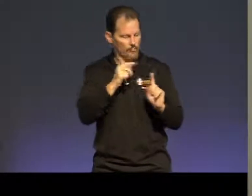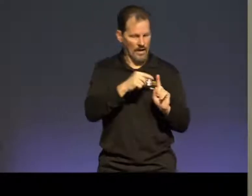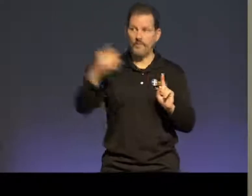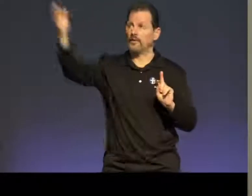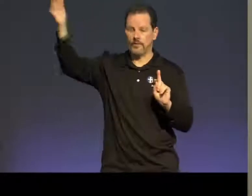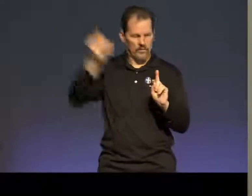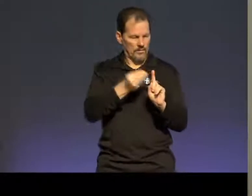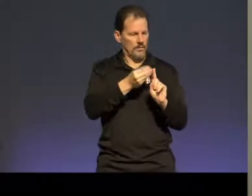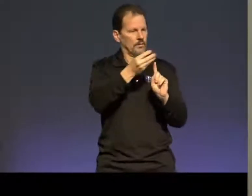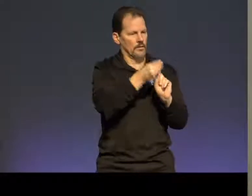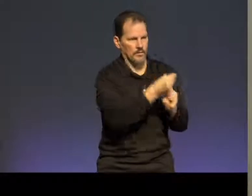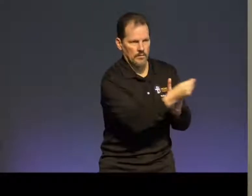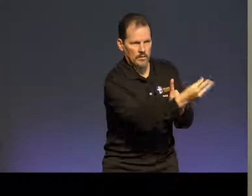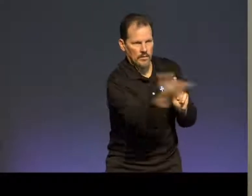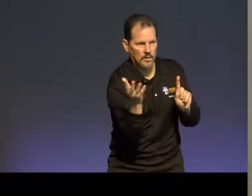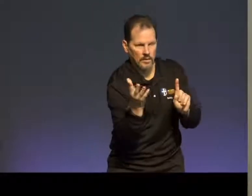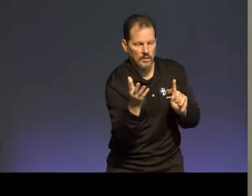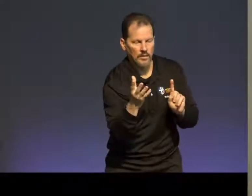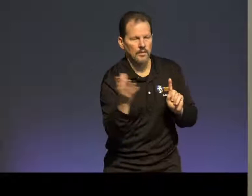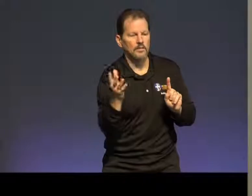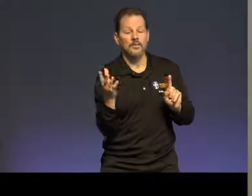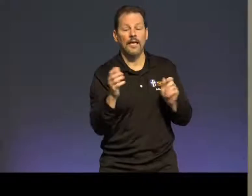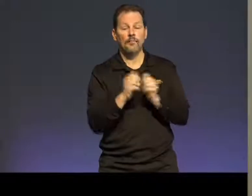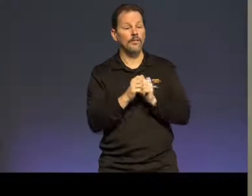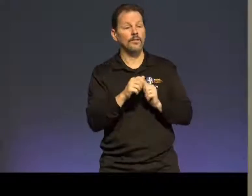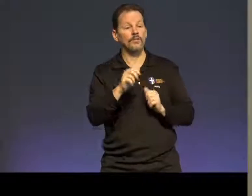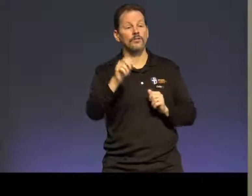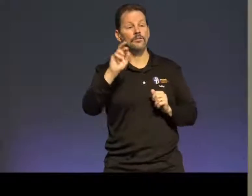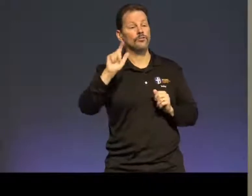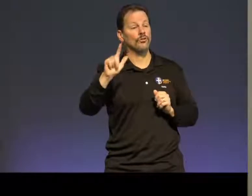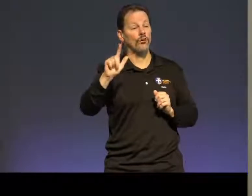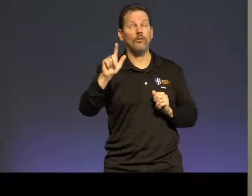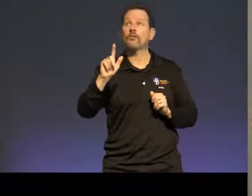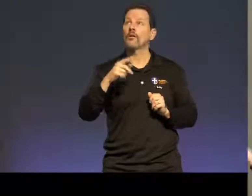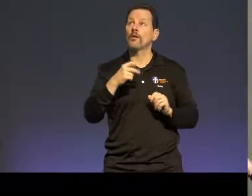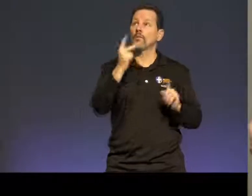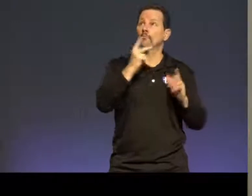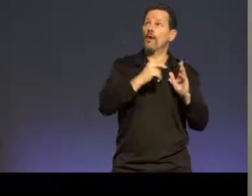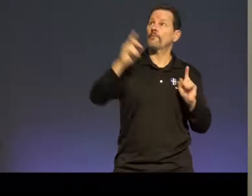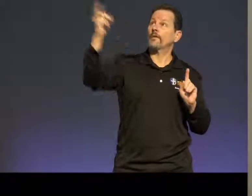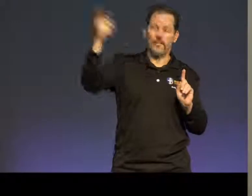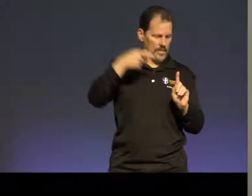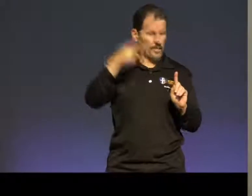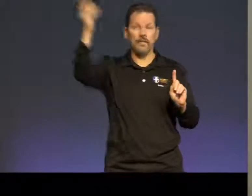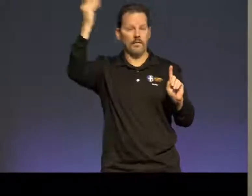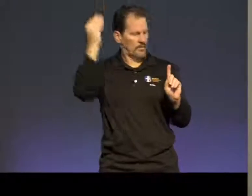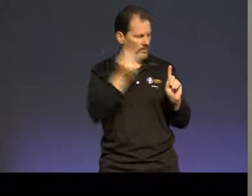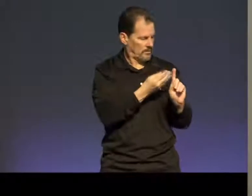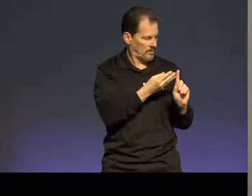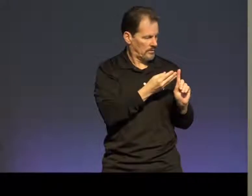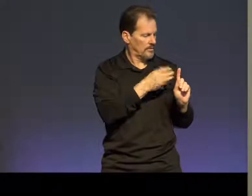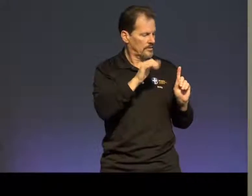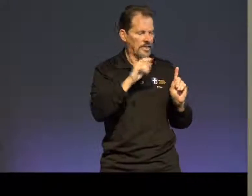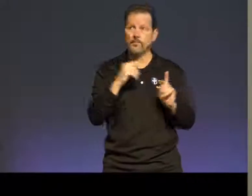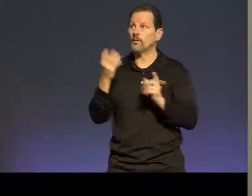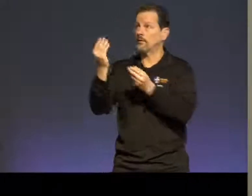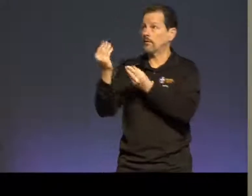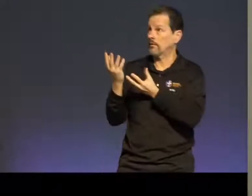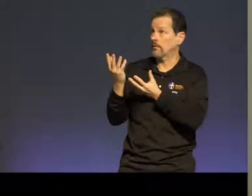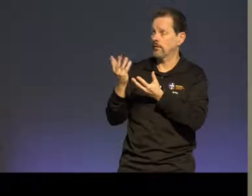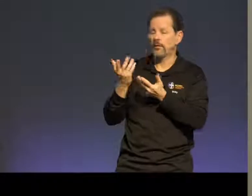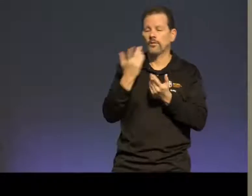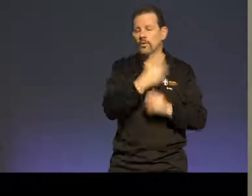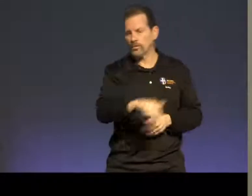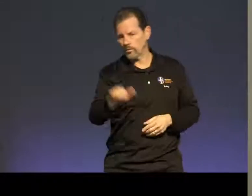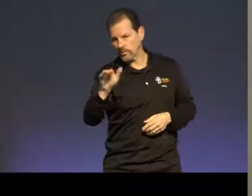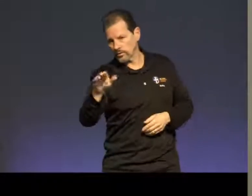the prophet. When we look over the last four chapters, you keep seeing Samuel talk to Saul on behalf of what God wanted Saul to have. But here,